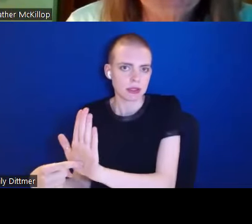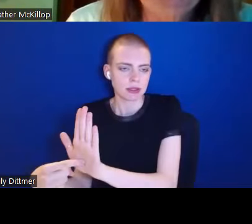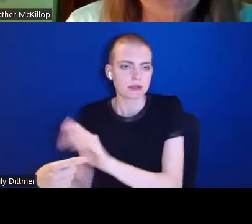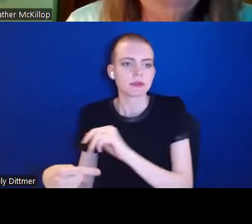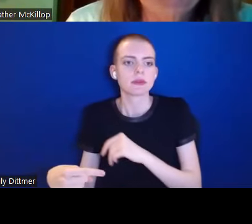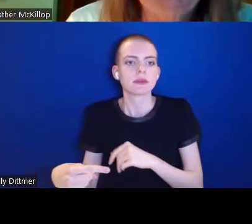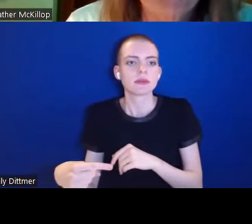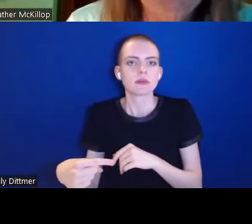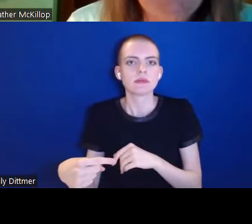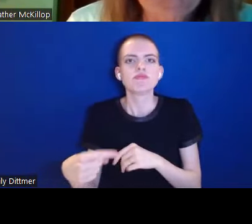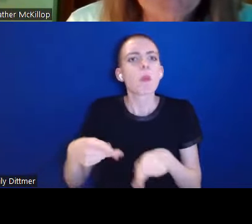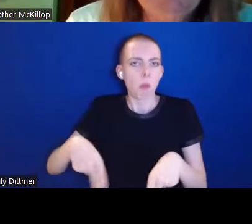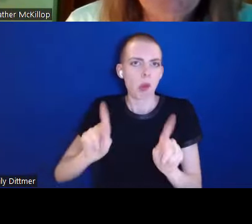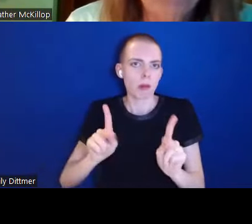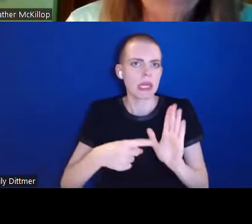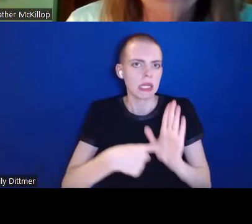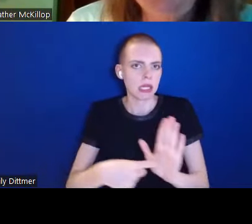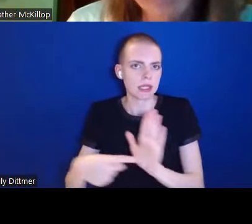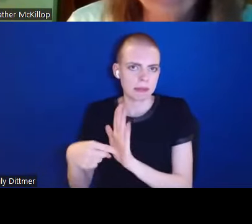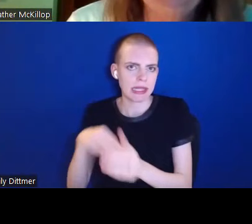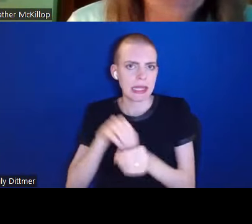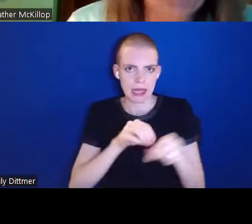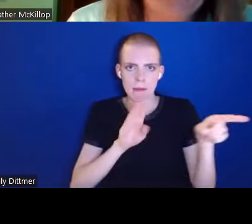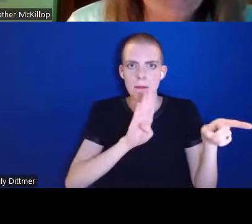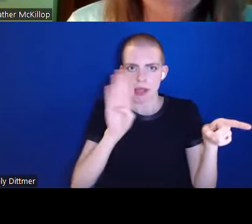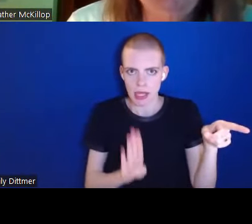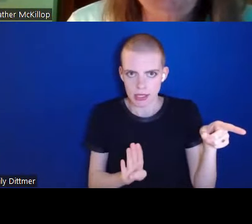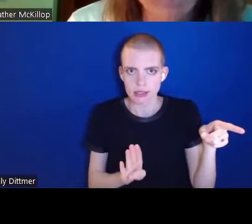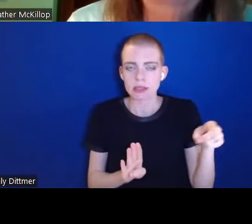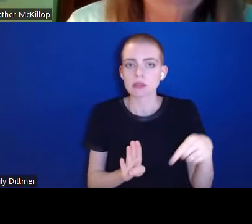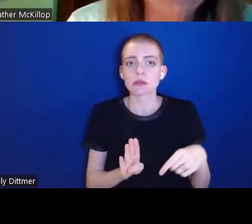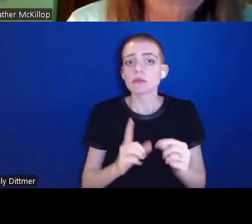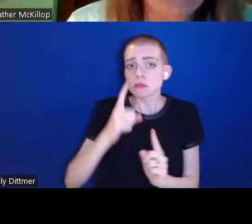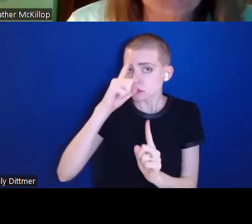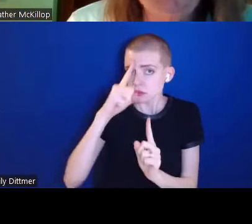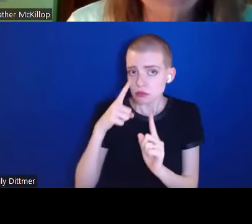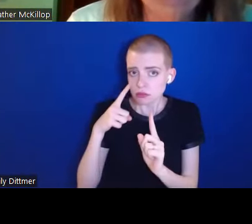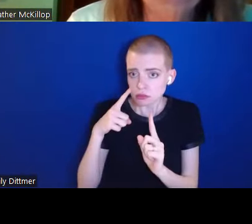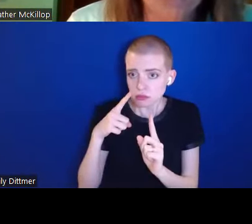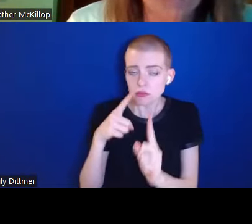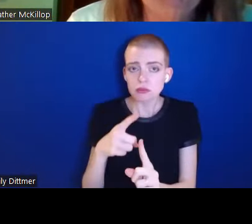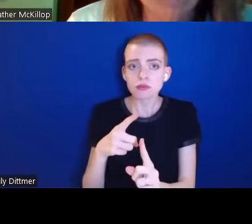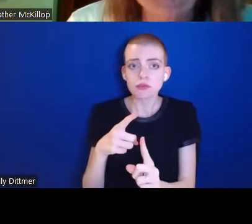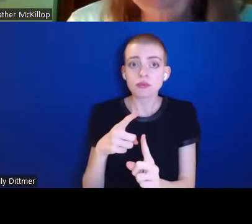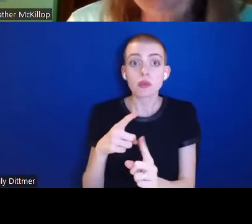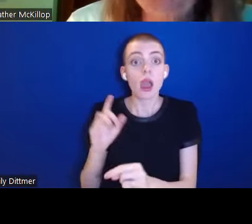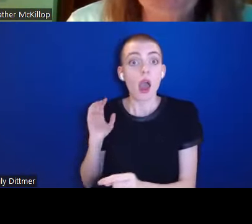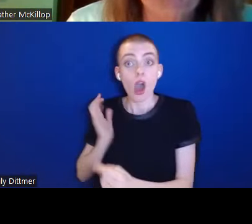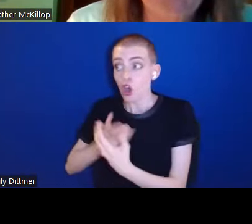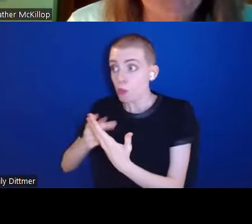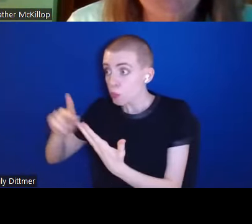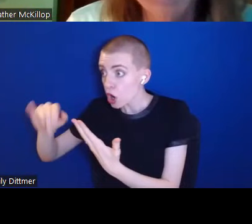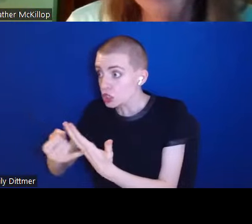permanent exhibits in Belize to try to incorporate the information from our project into the